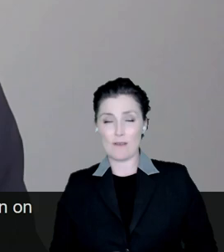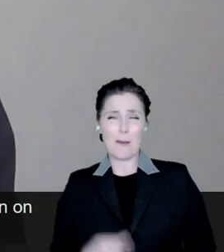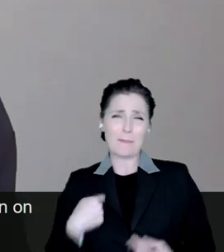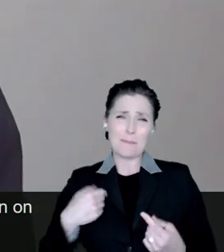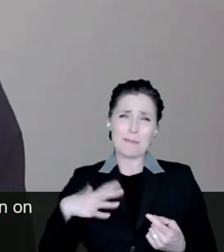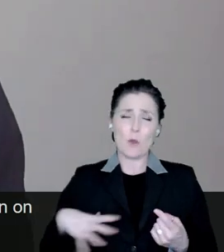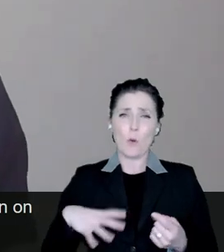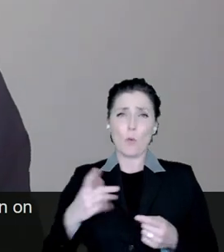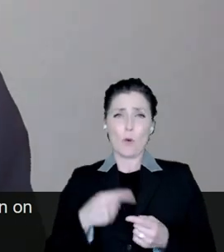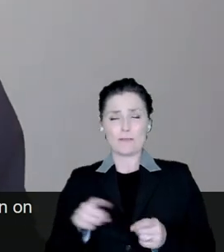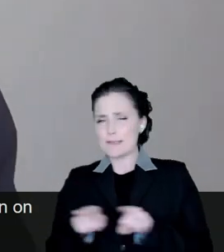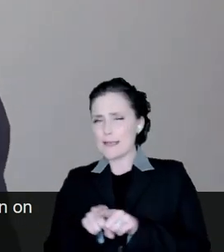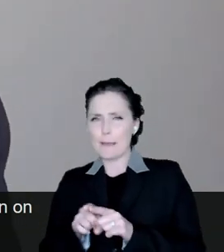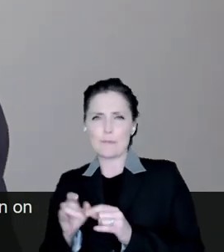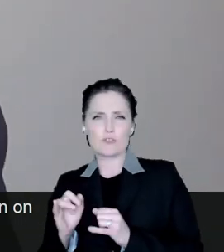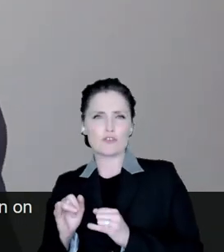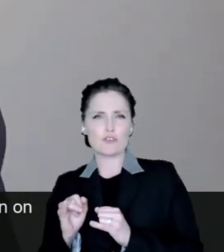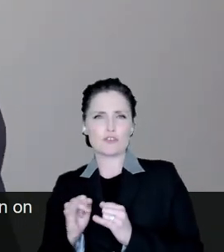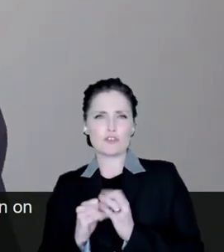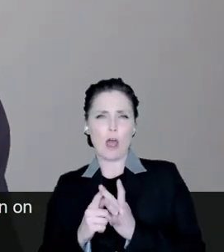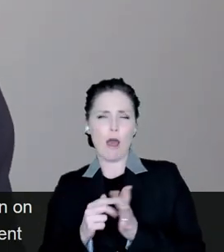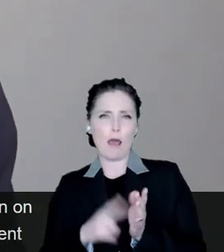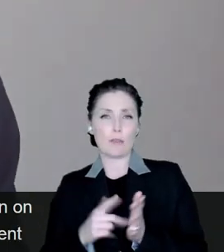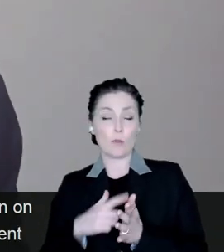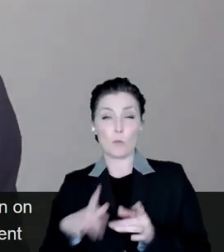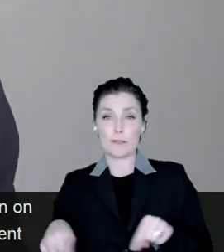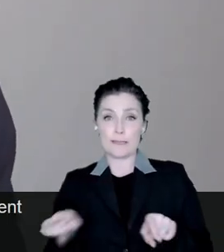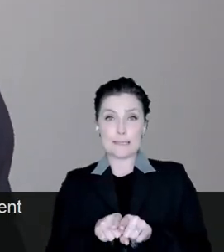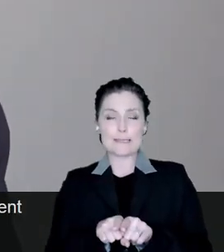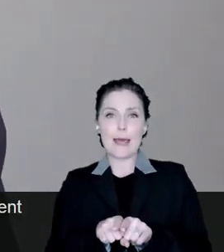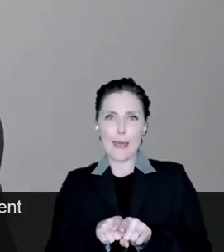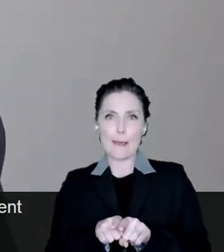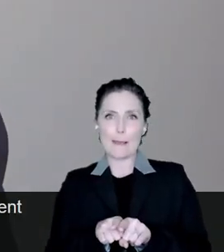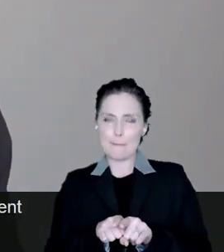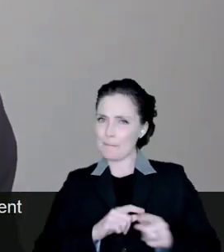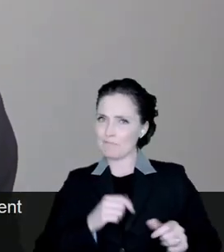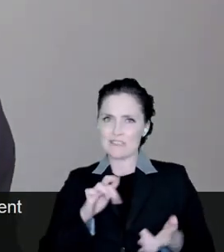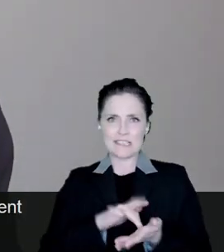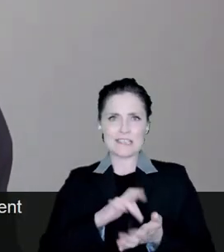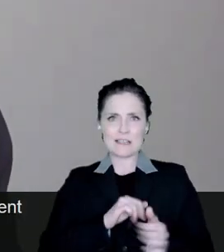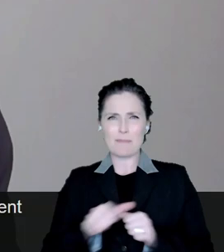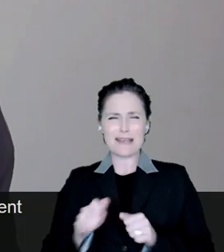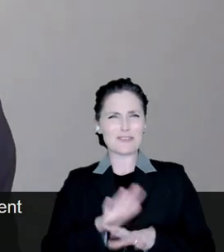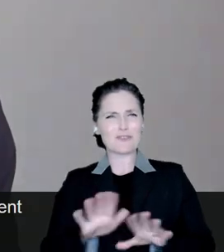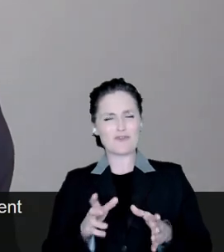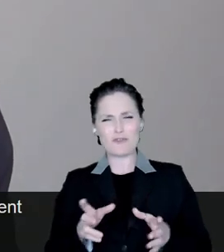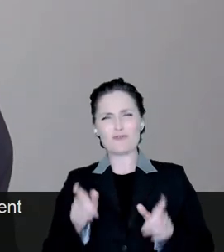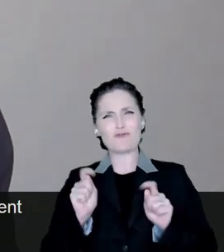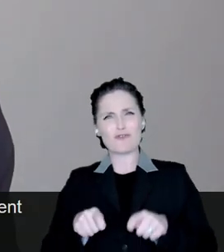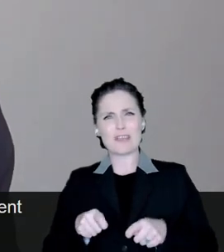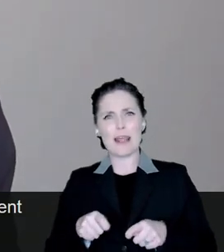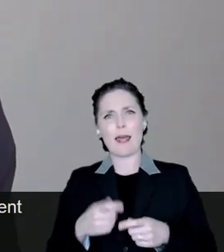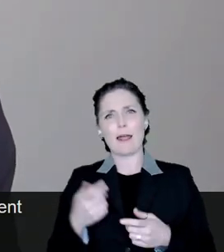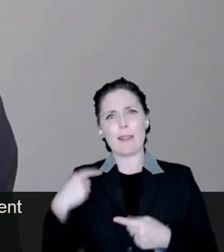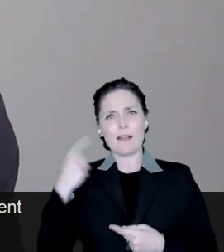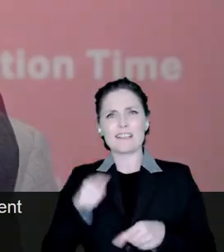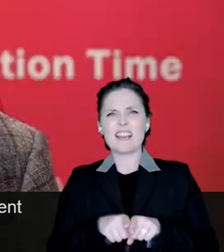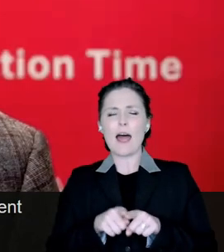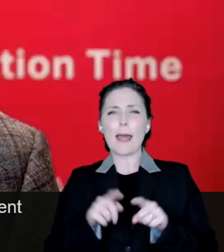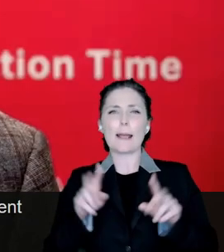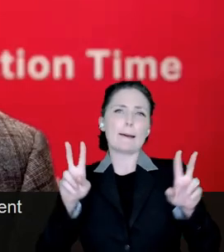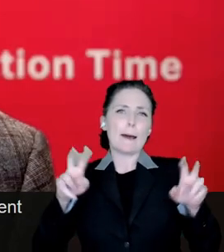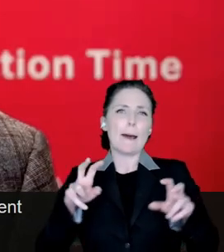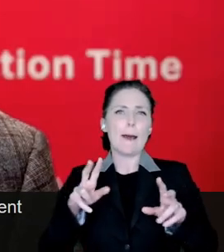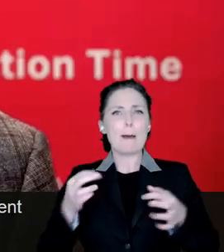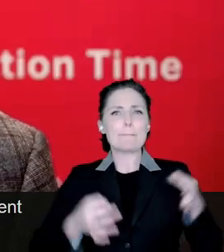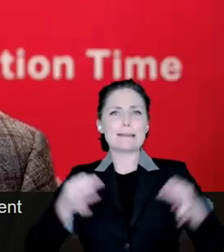not treat our city as a political football and punish us for things outside our control. Thank you. Could I ask